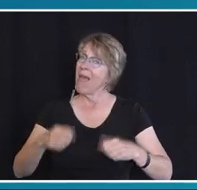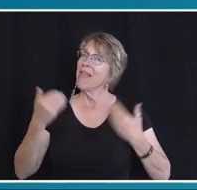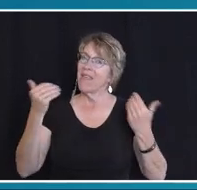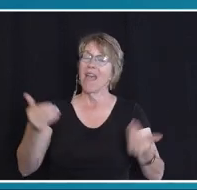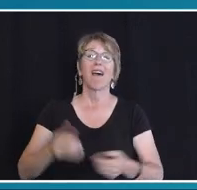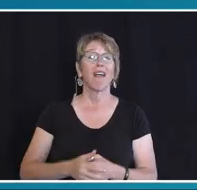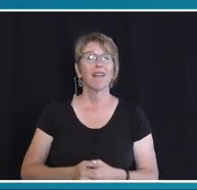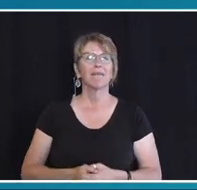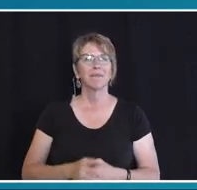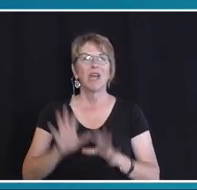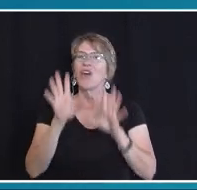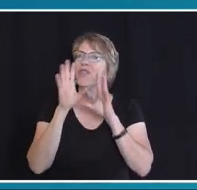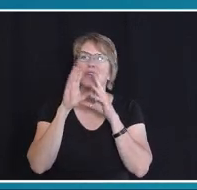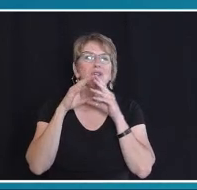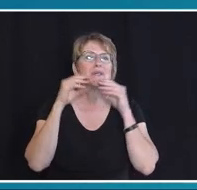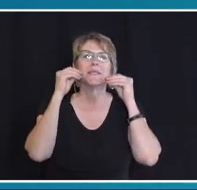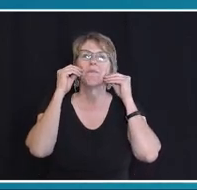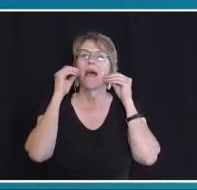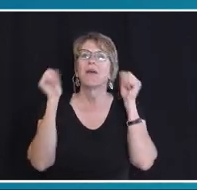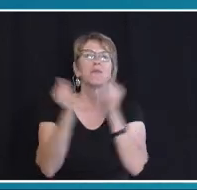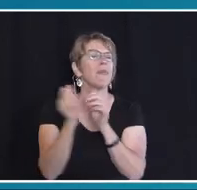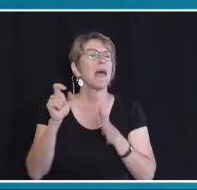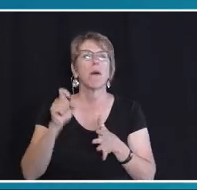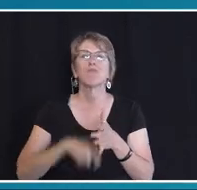smiles are priceless. They're gold.